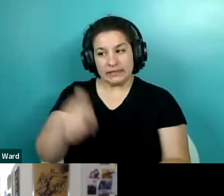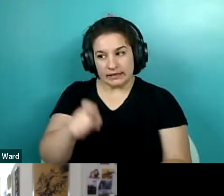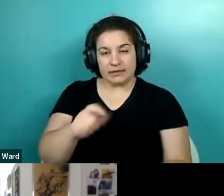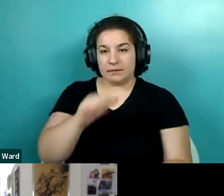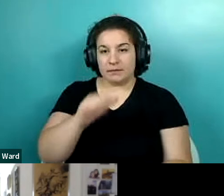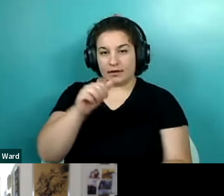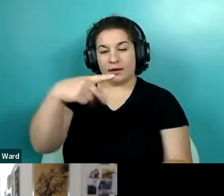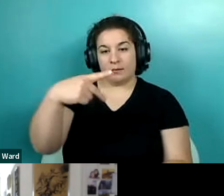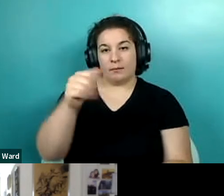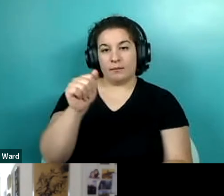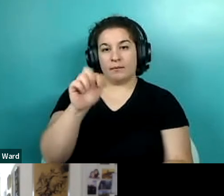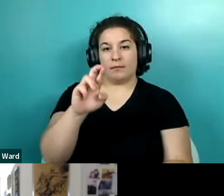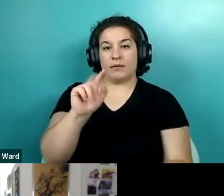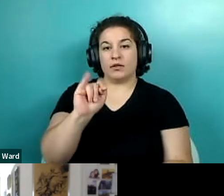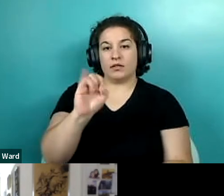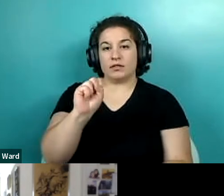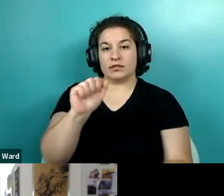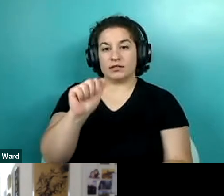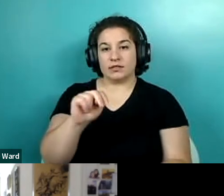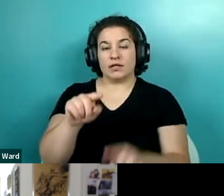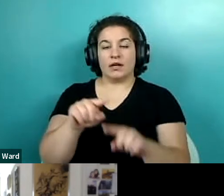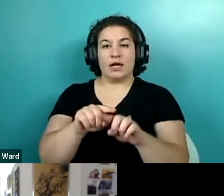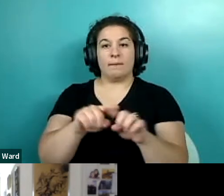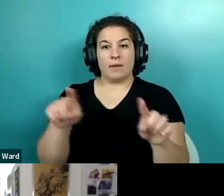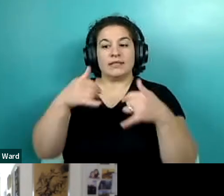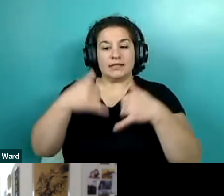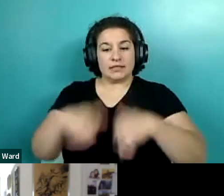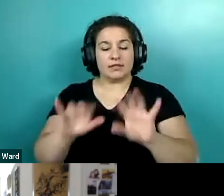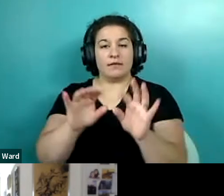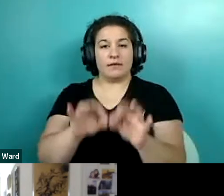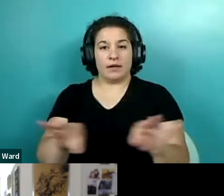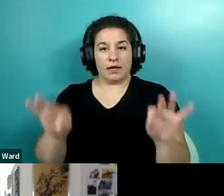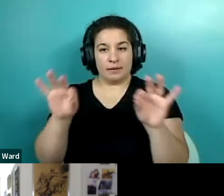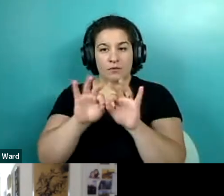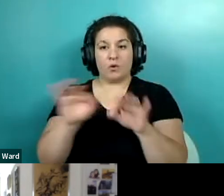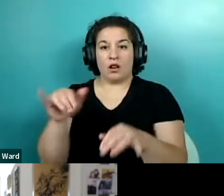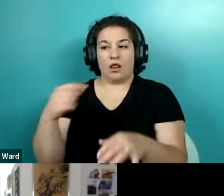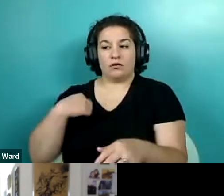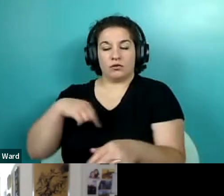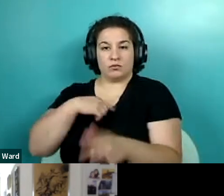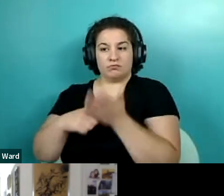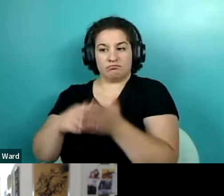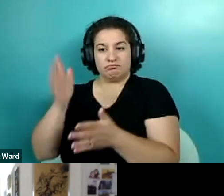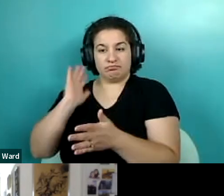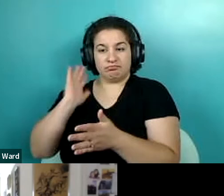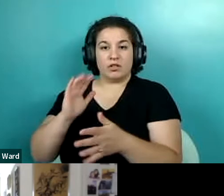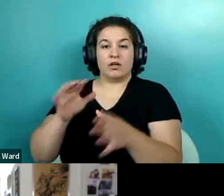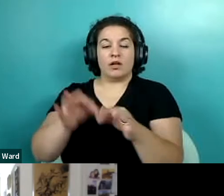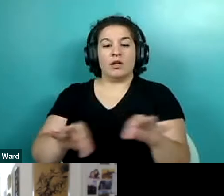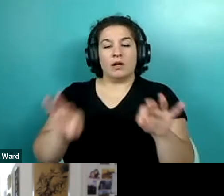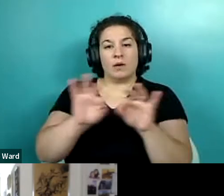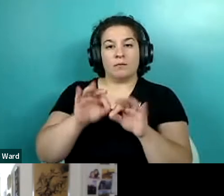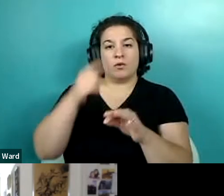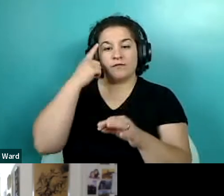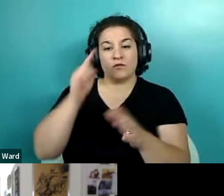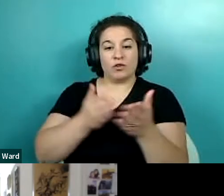take away the importance of, as we discussed earlier, the right for people to read literature that we may